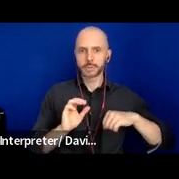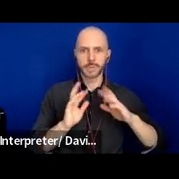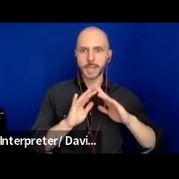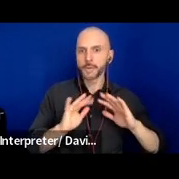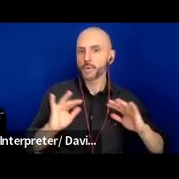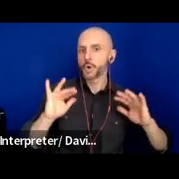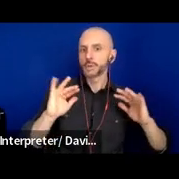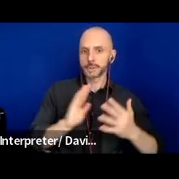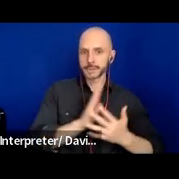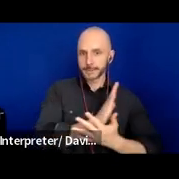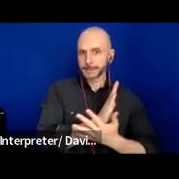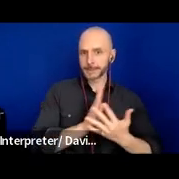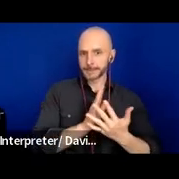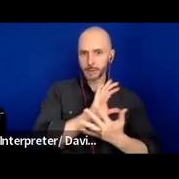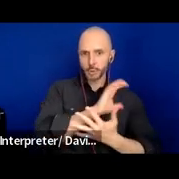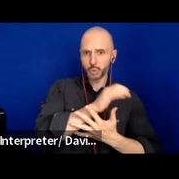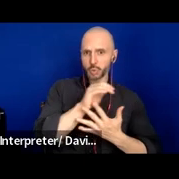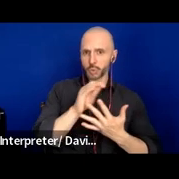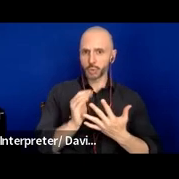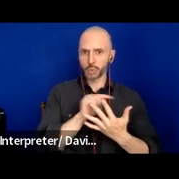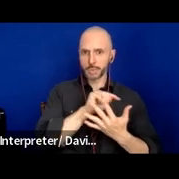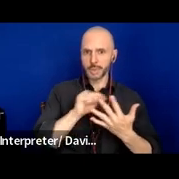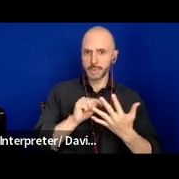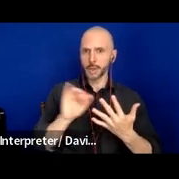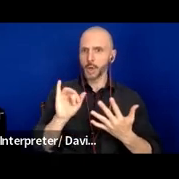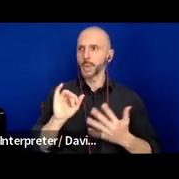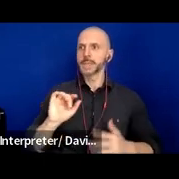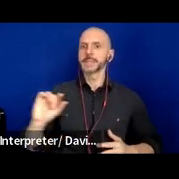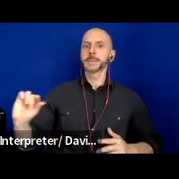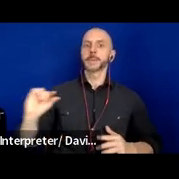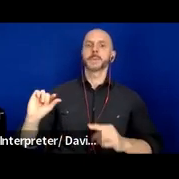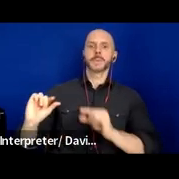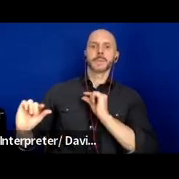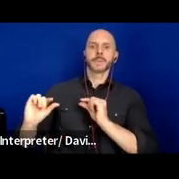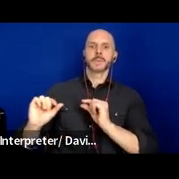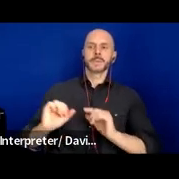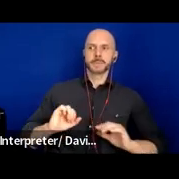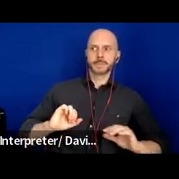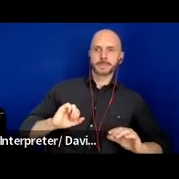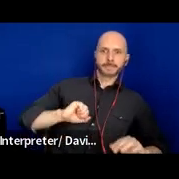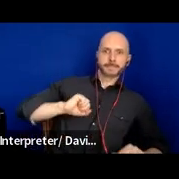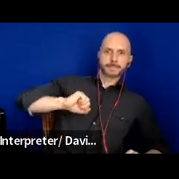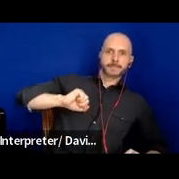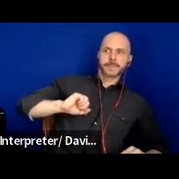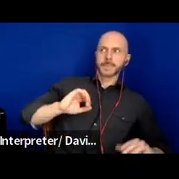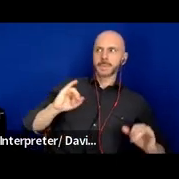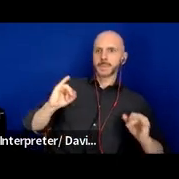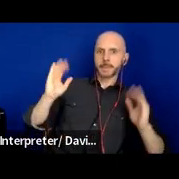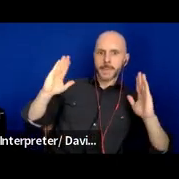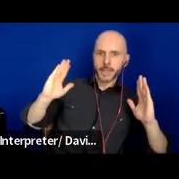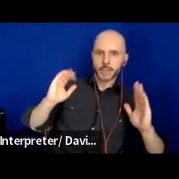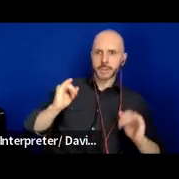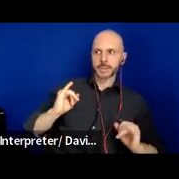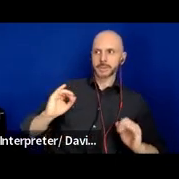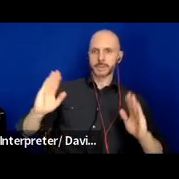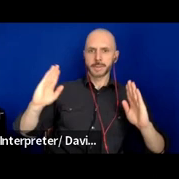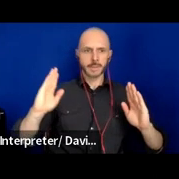to be mindful or paying attention. But think of the weight of that, even when it doesn't happen, that you're constantly having to do that. And so